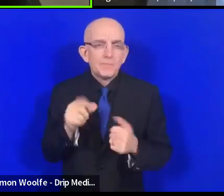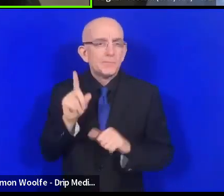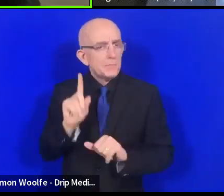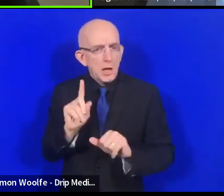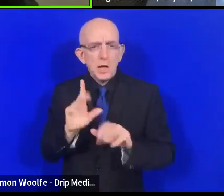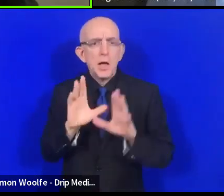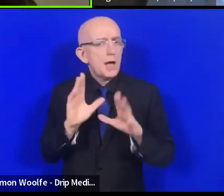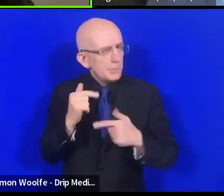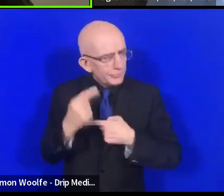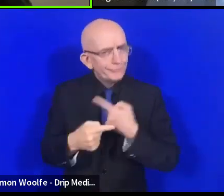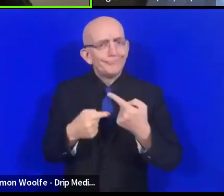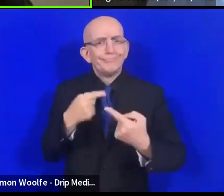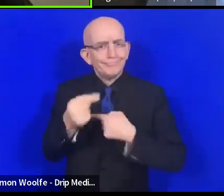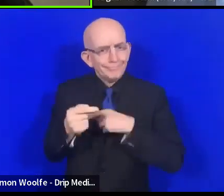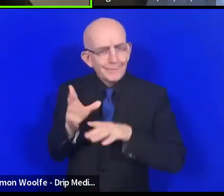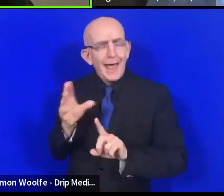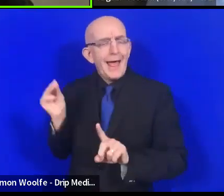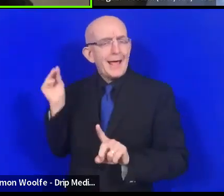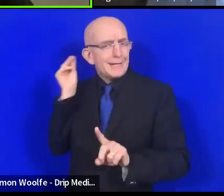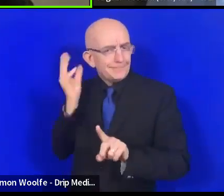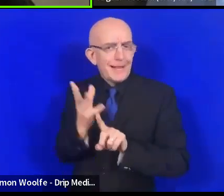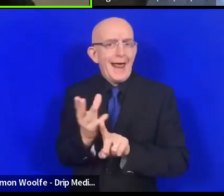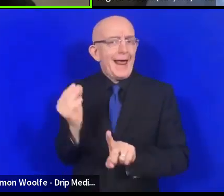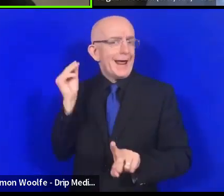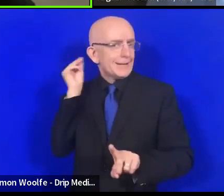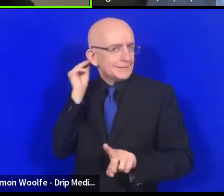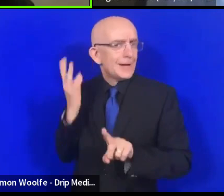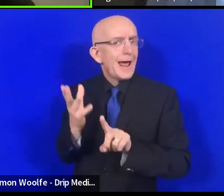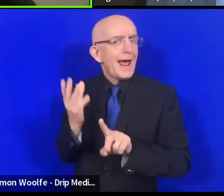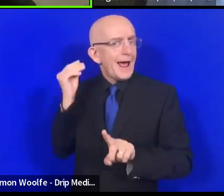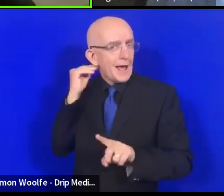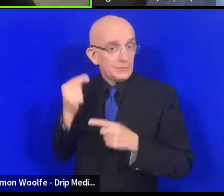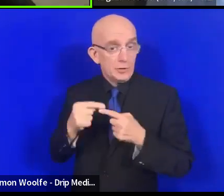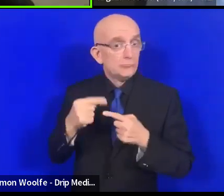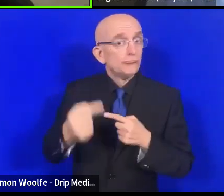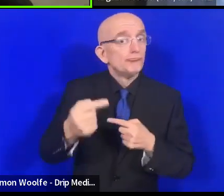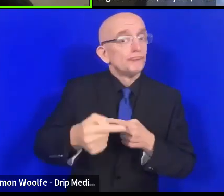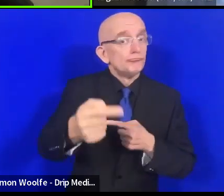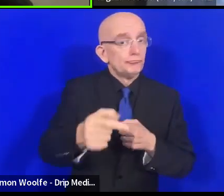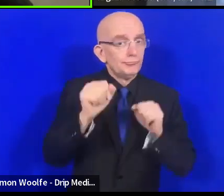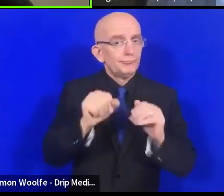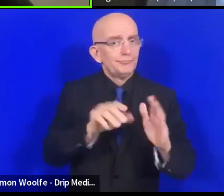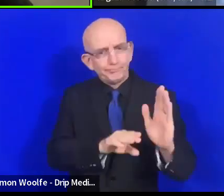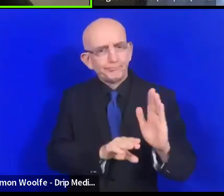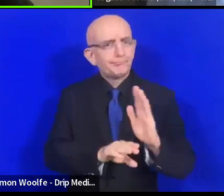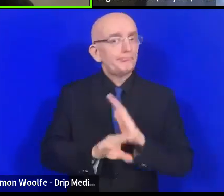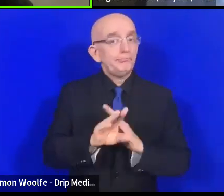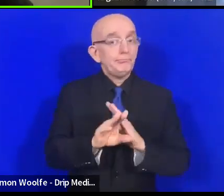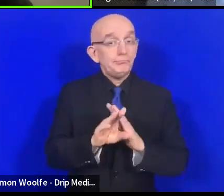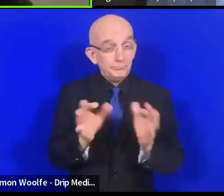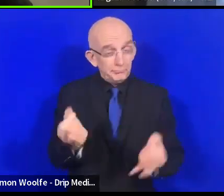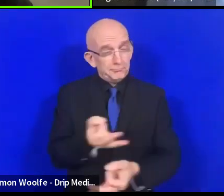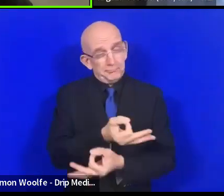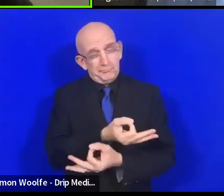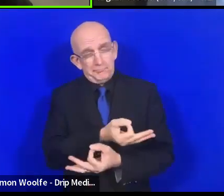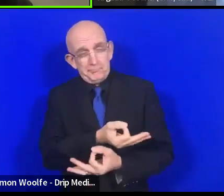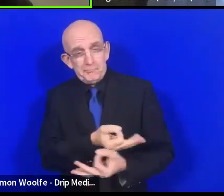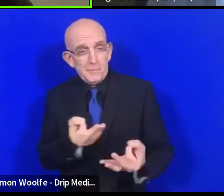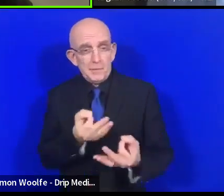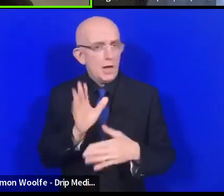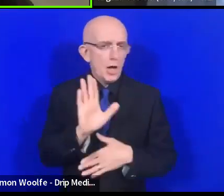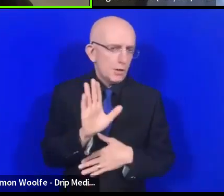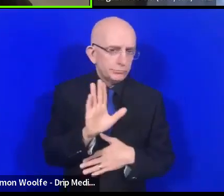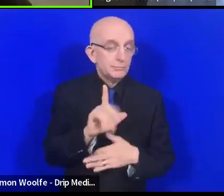example, the interpretation, we had originally wanted all of the sessions to have an international sign language interpreter, and that was our